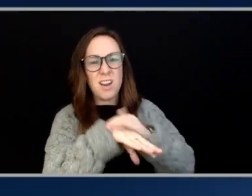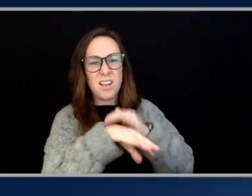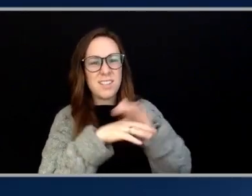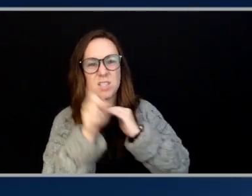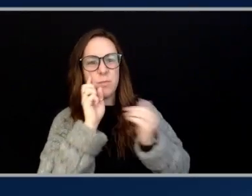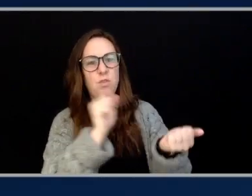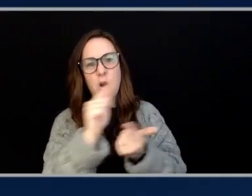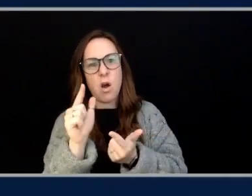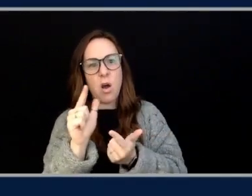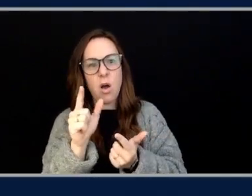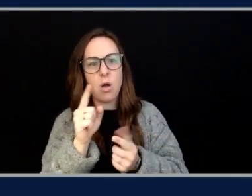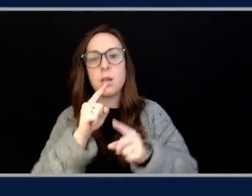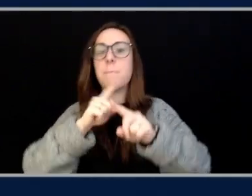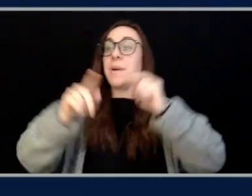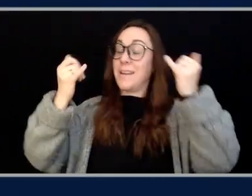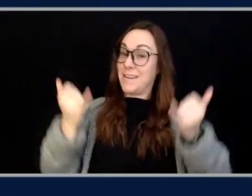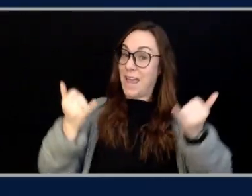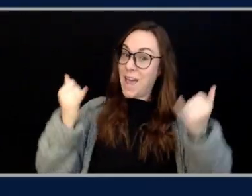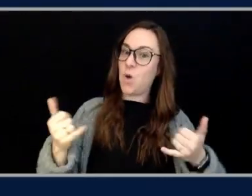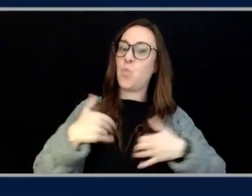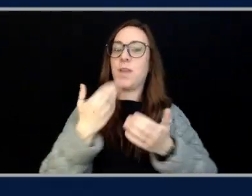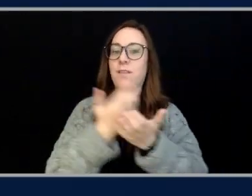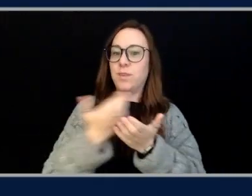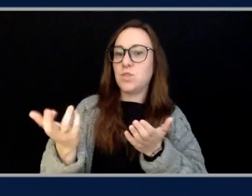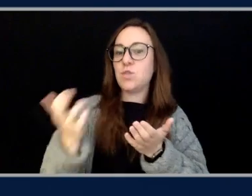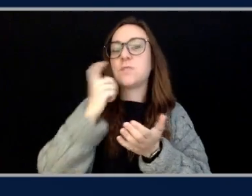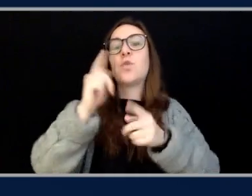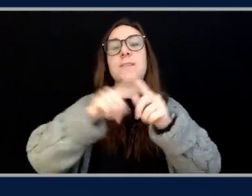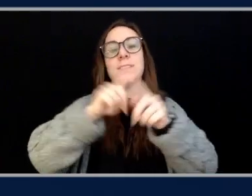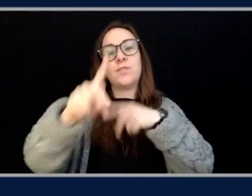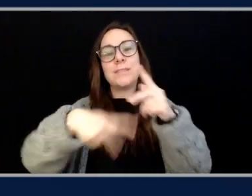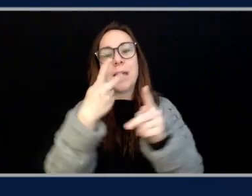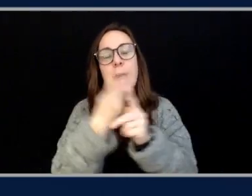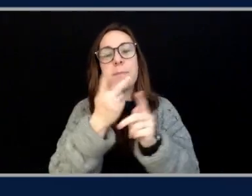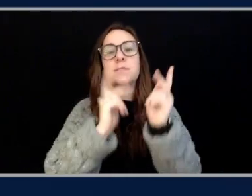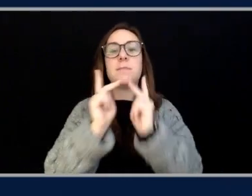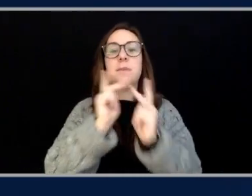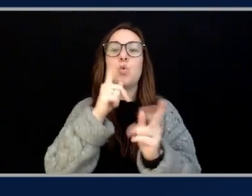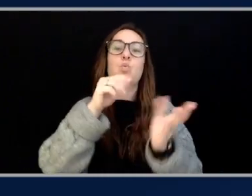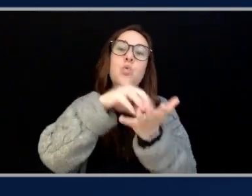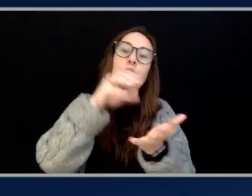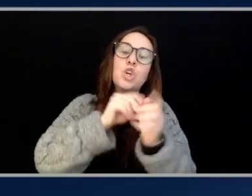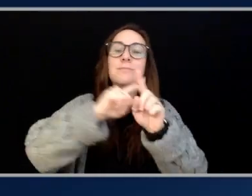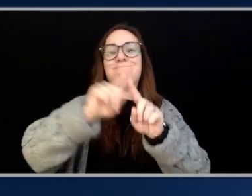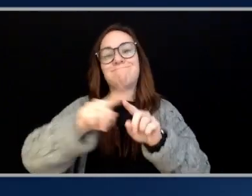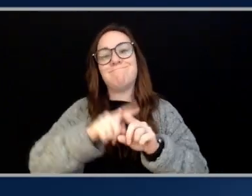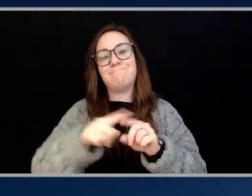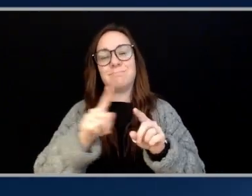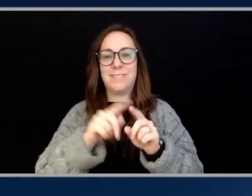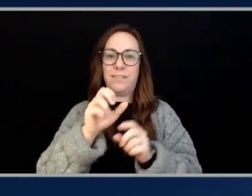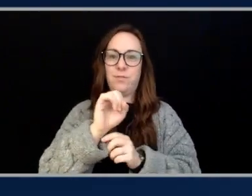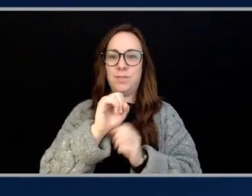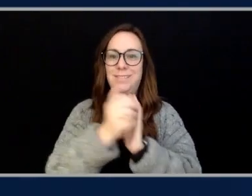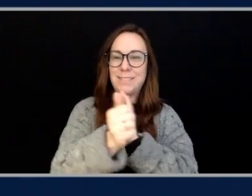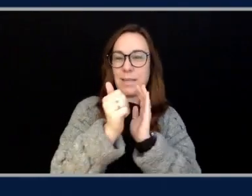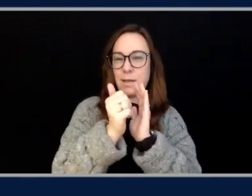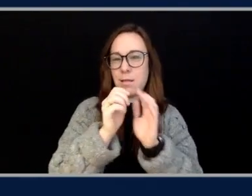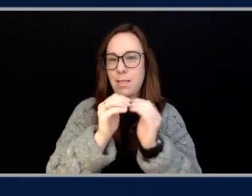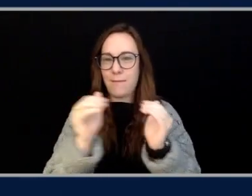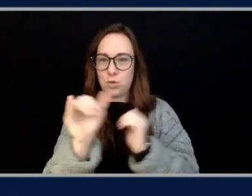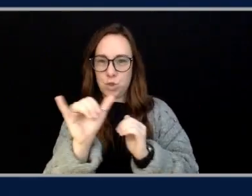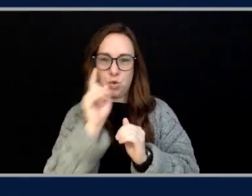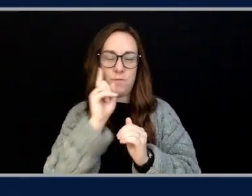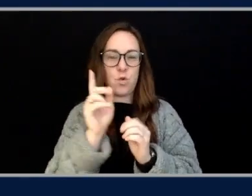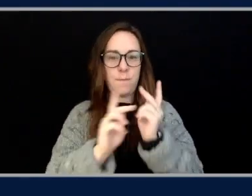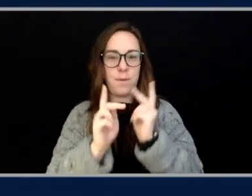everyone. But what you're saying is that now we have resources for different types of learners, different skill levels that are available for our listeners. Yeah, and actually through